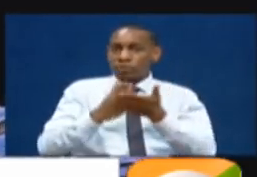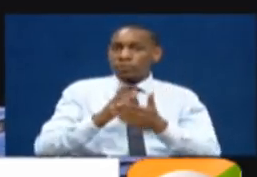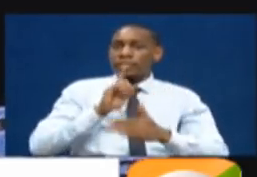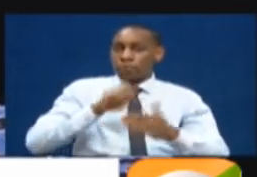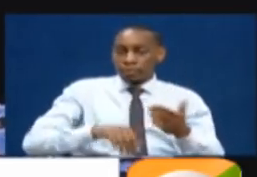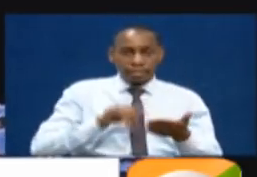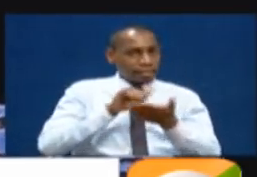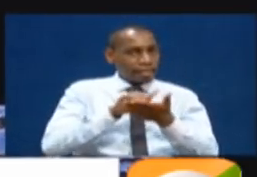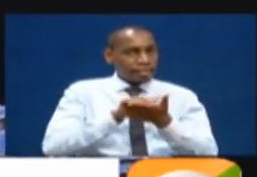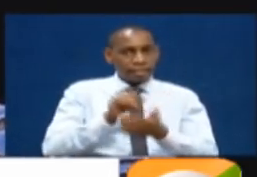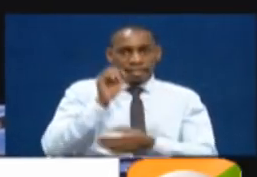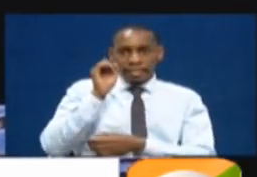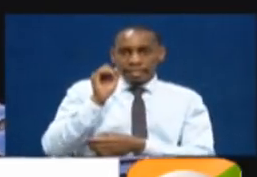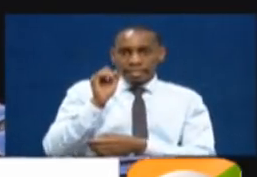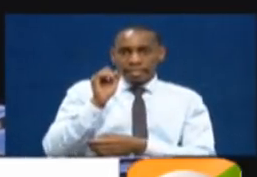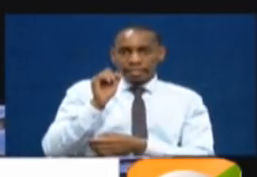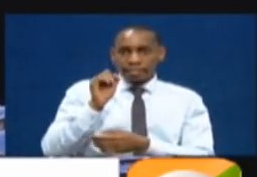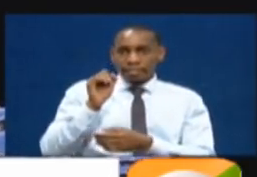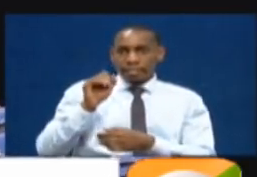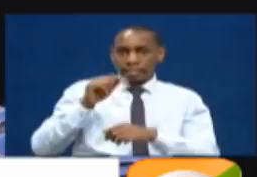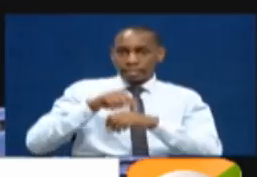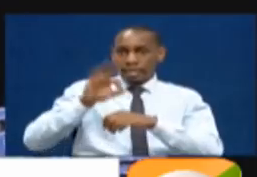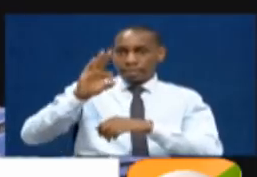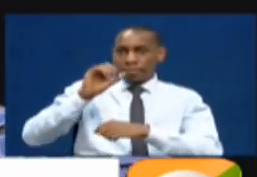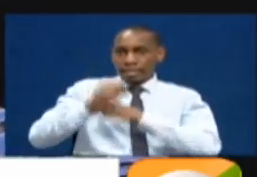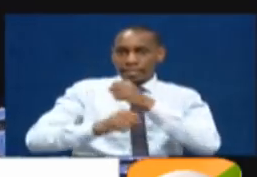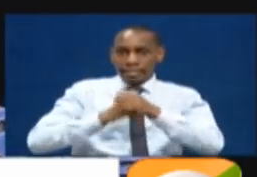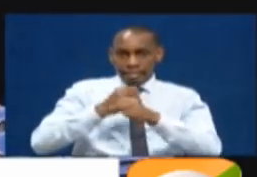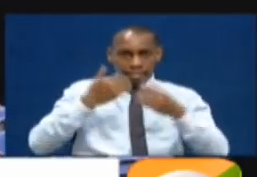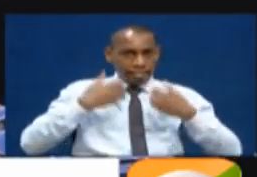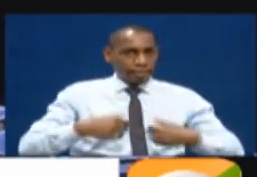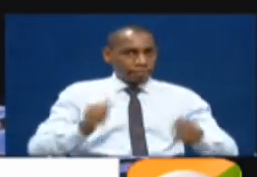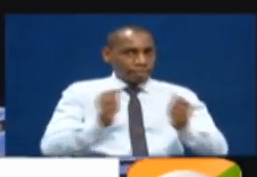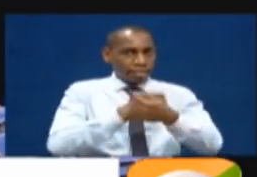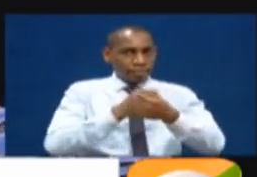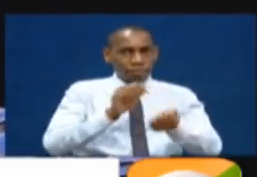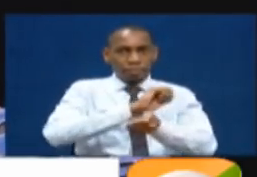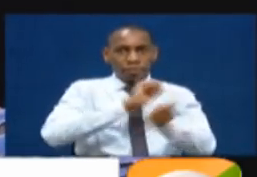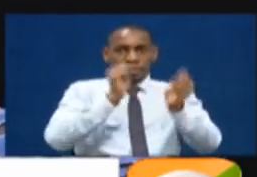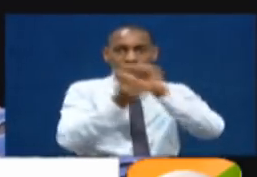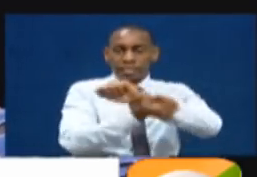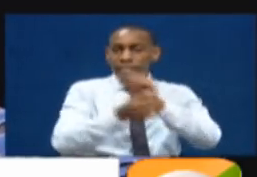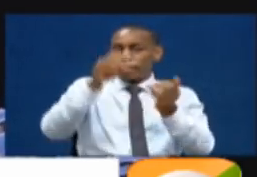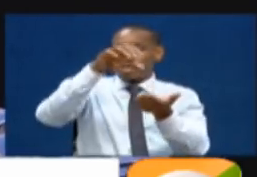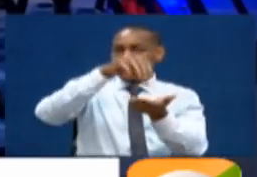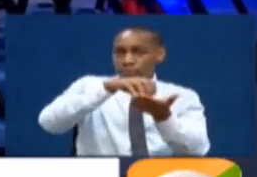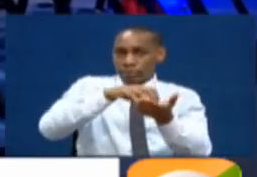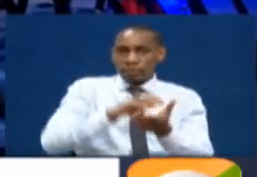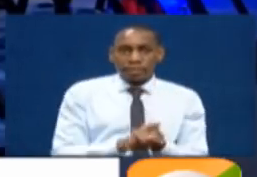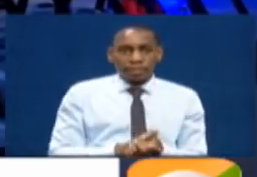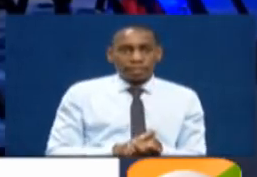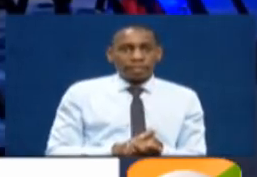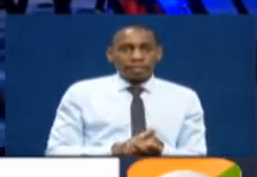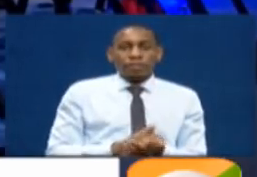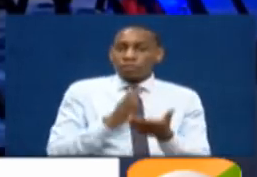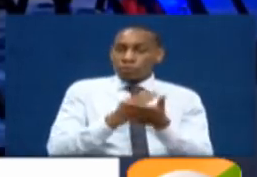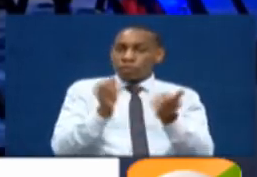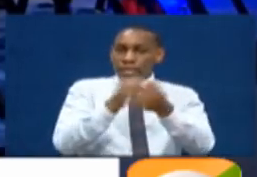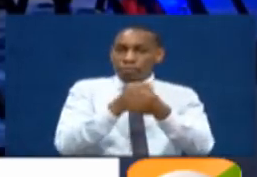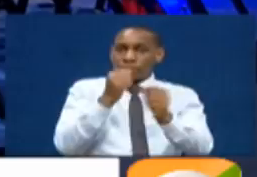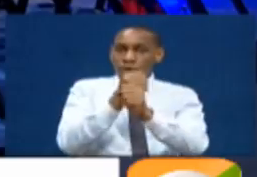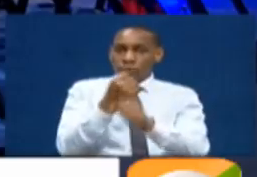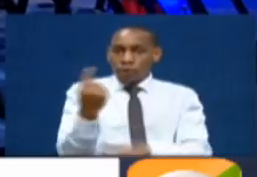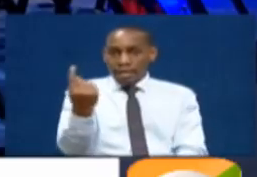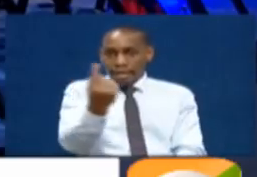know what, if in 30 years I haven't been able to turn this tide around, and I know you cannot do it alone, it's